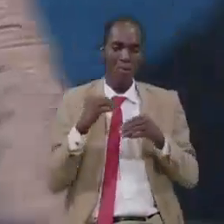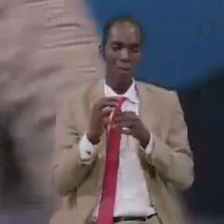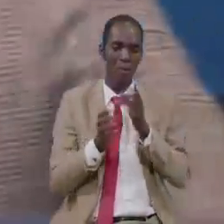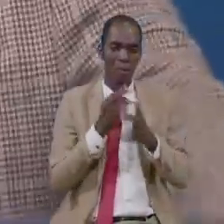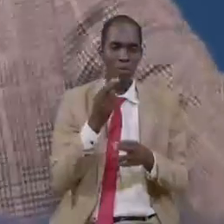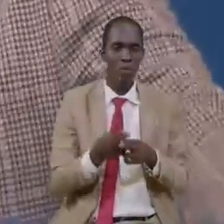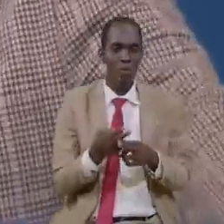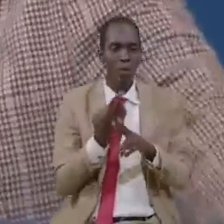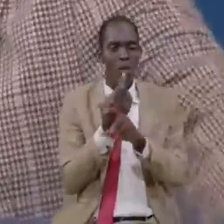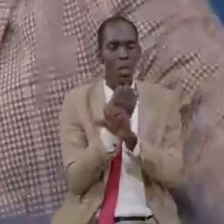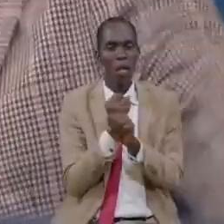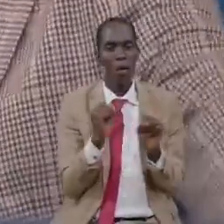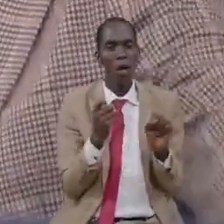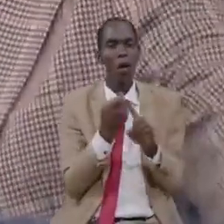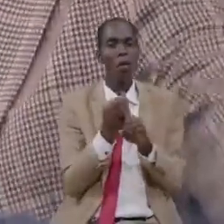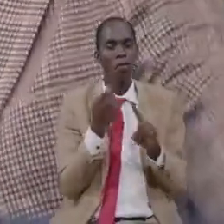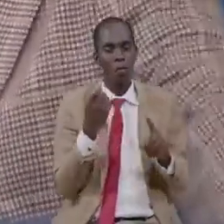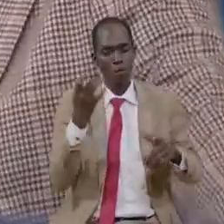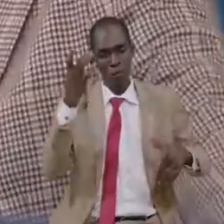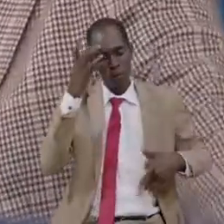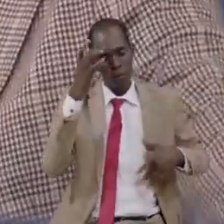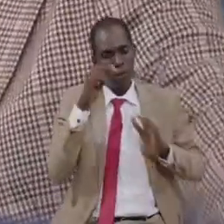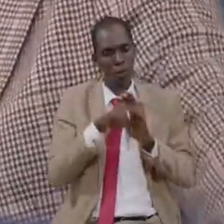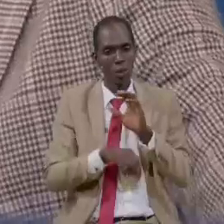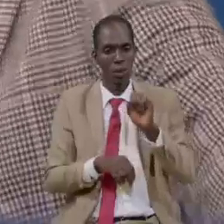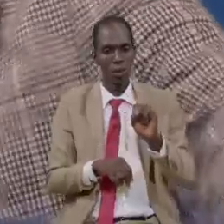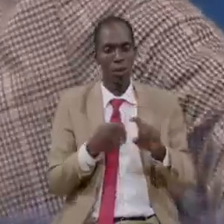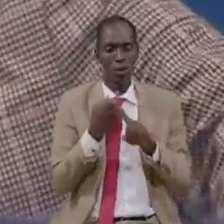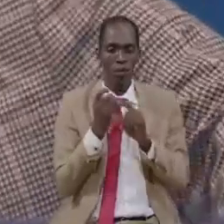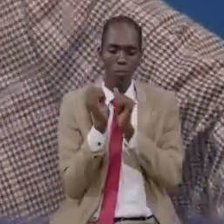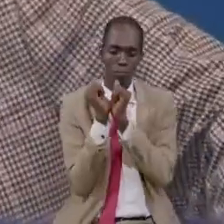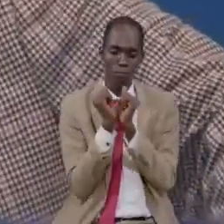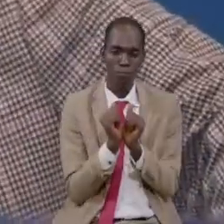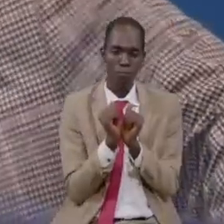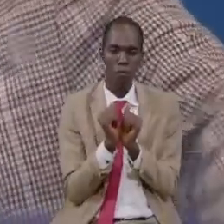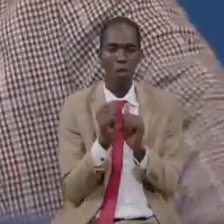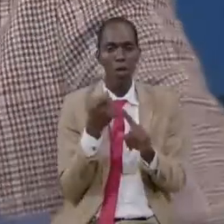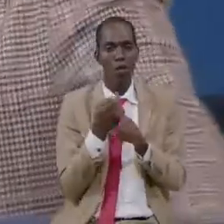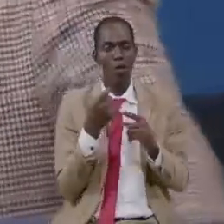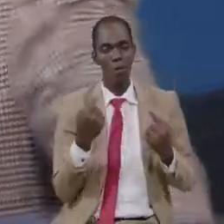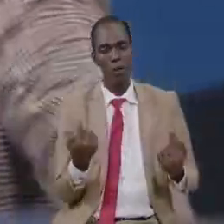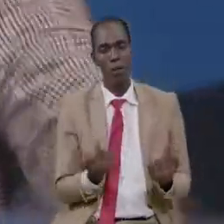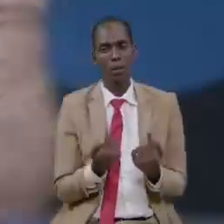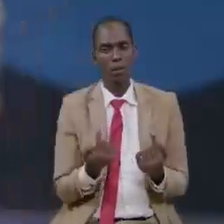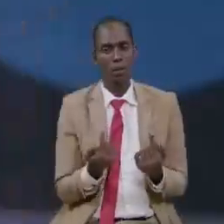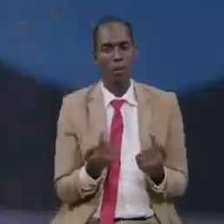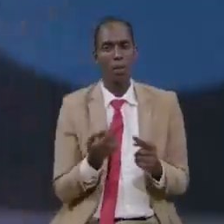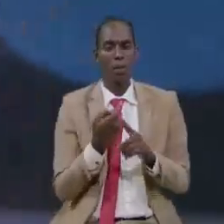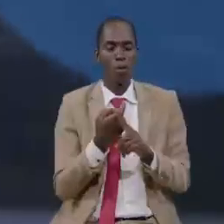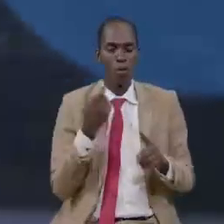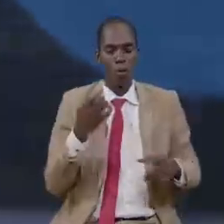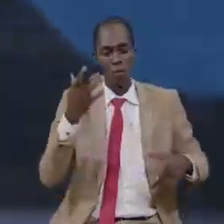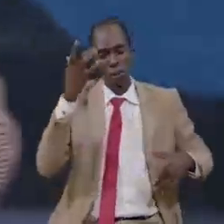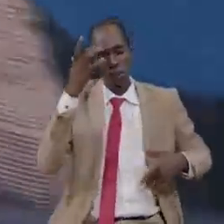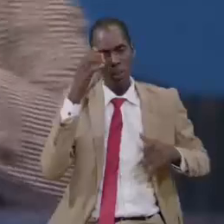from sicknesses, from slavery, from sin, from sicknesses. It comes